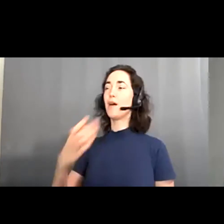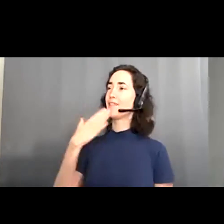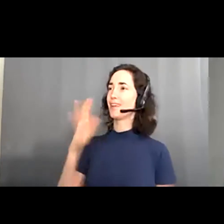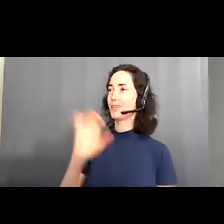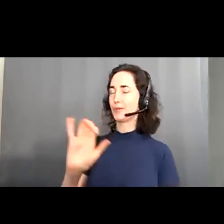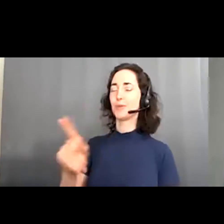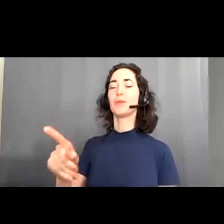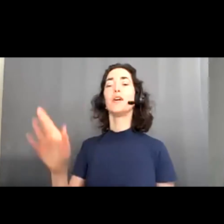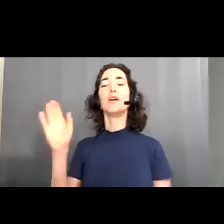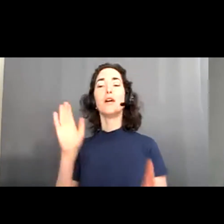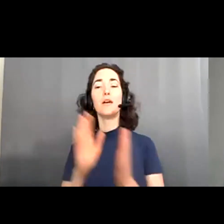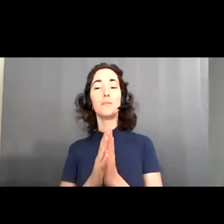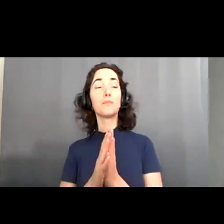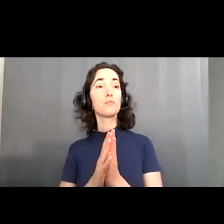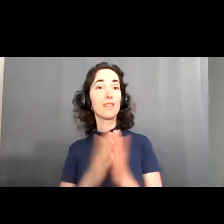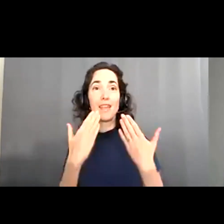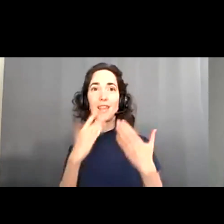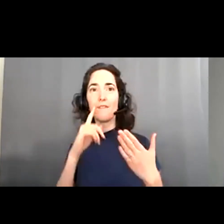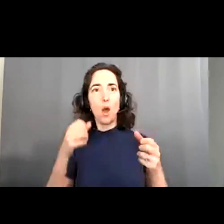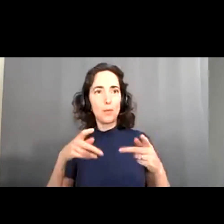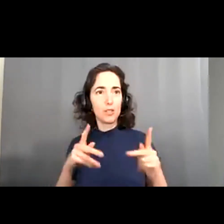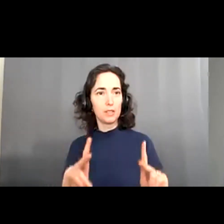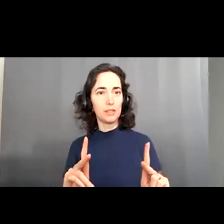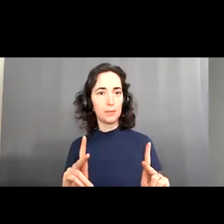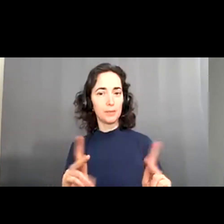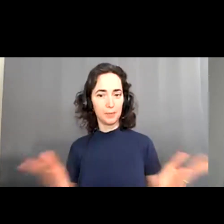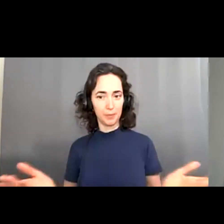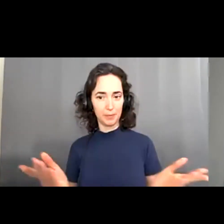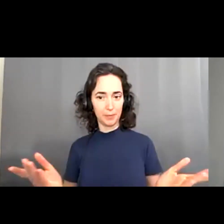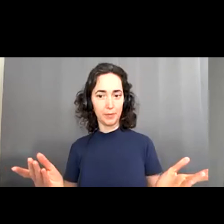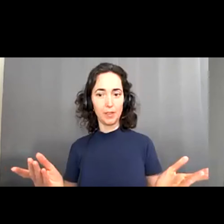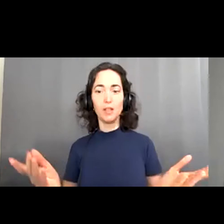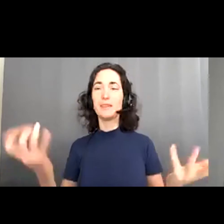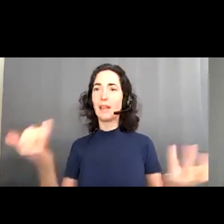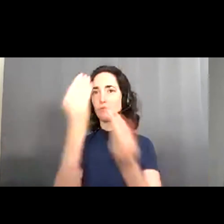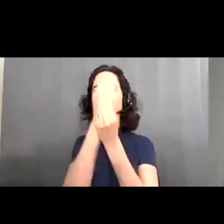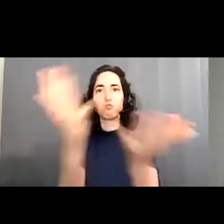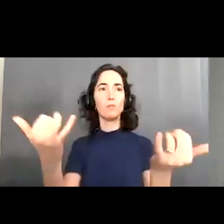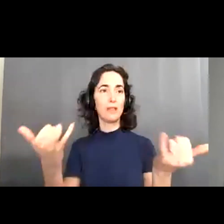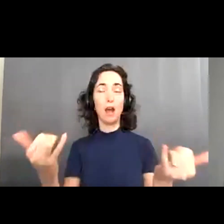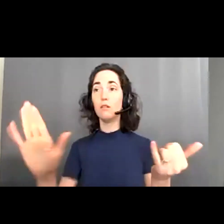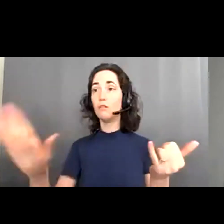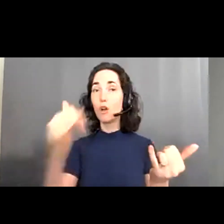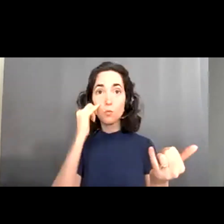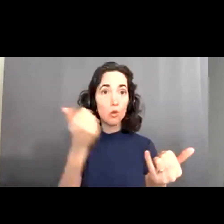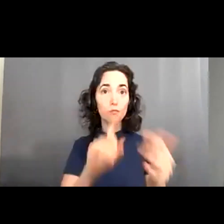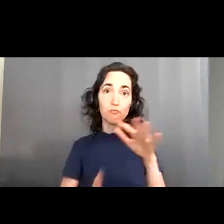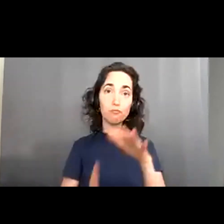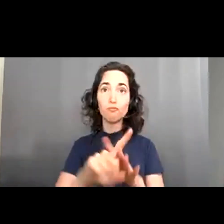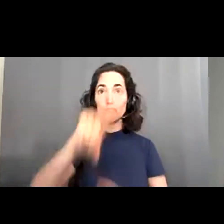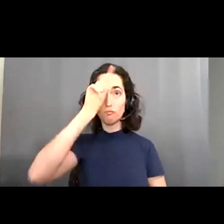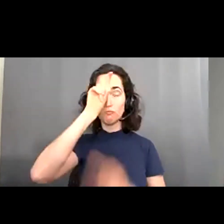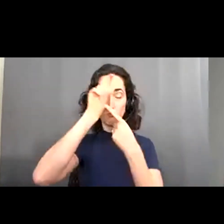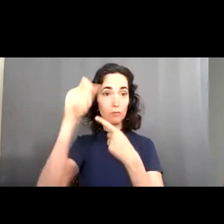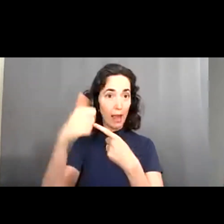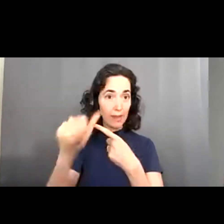well. So thank you for this opportunity. I'll just put this out there now. If you have any questions and you want to